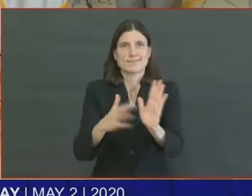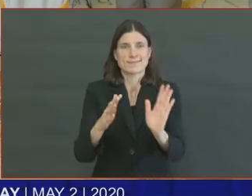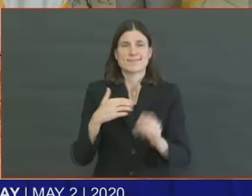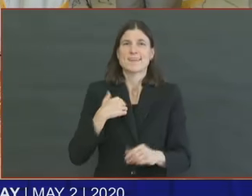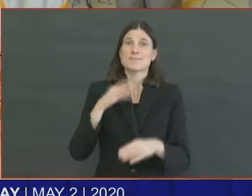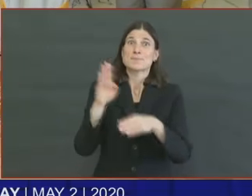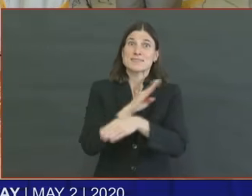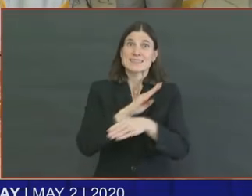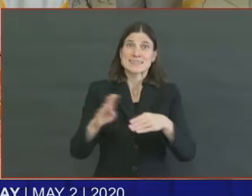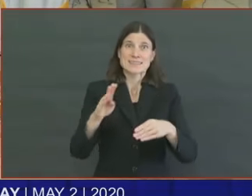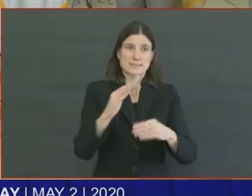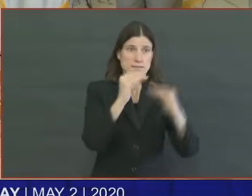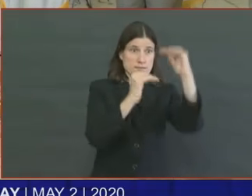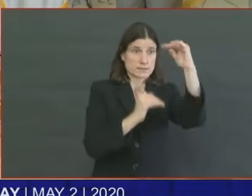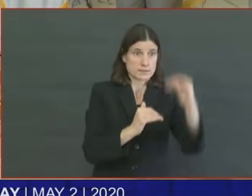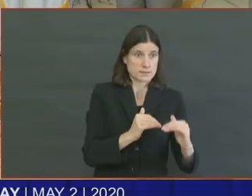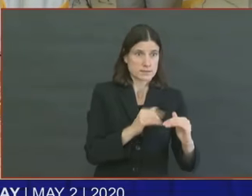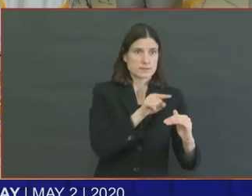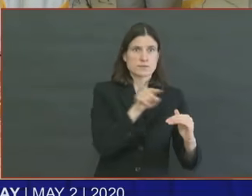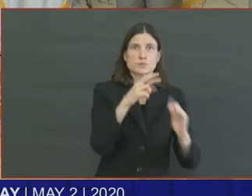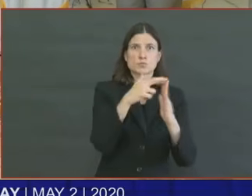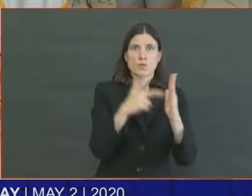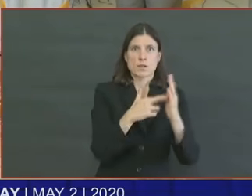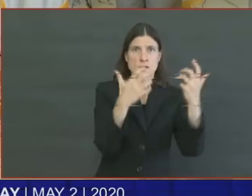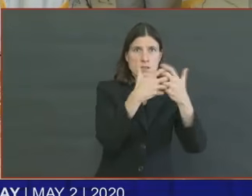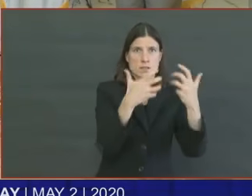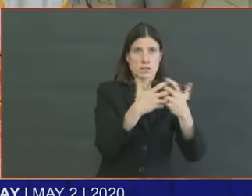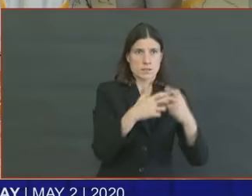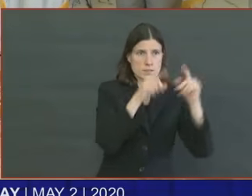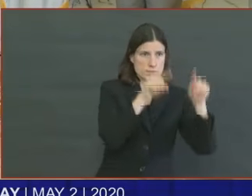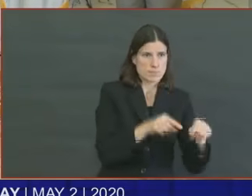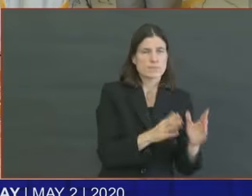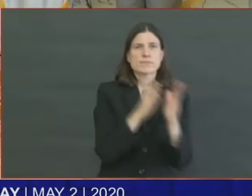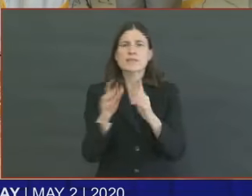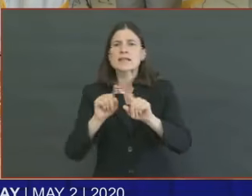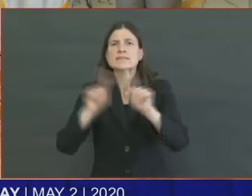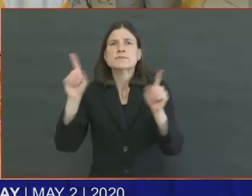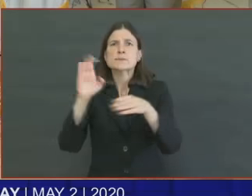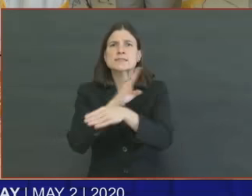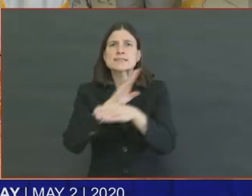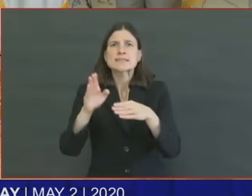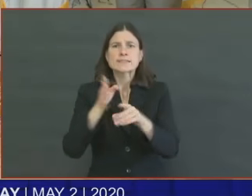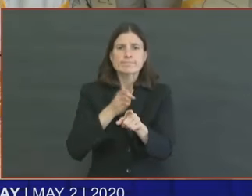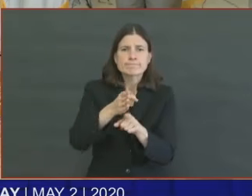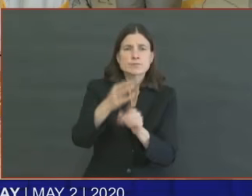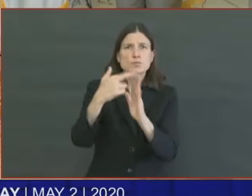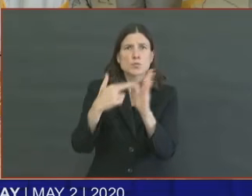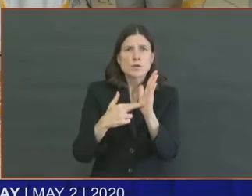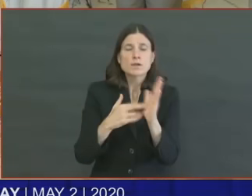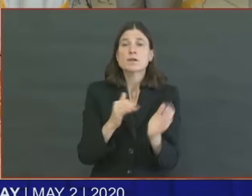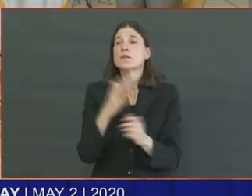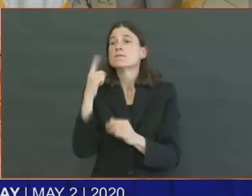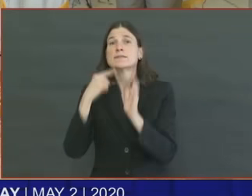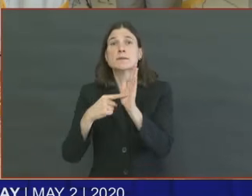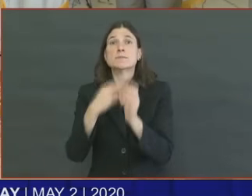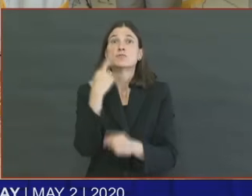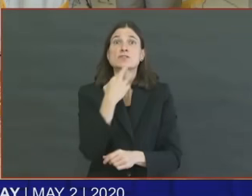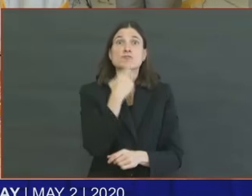setting, libraries, nail salons, restaurants, public